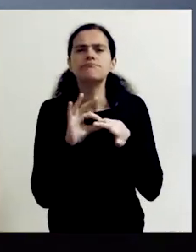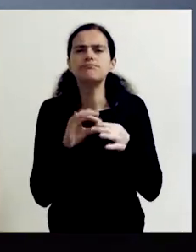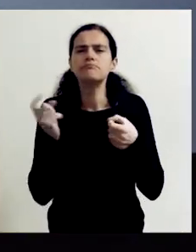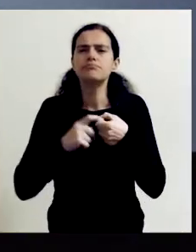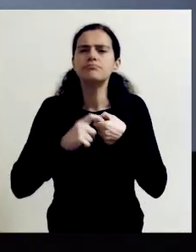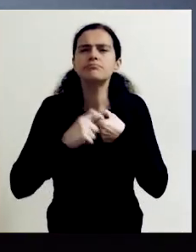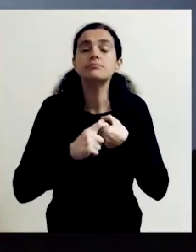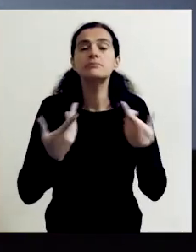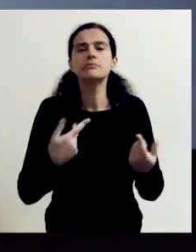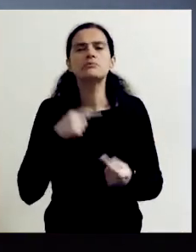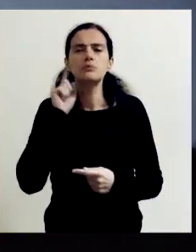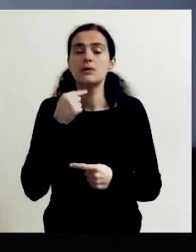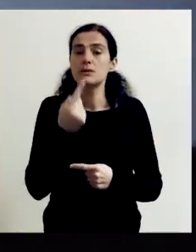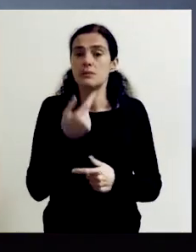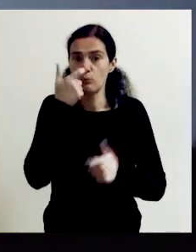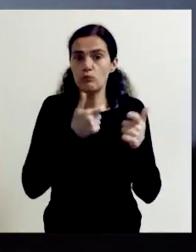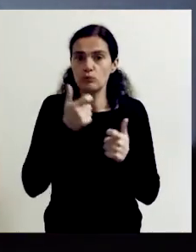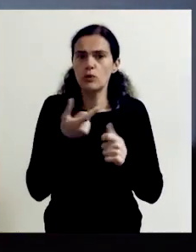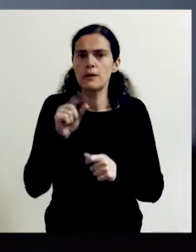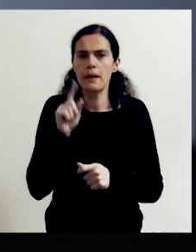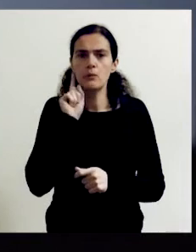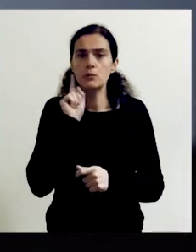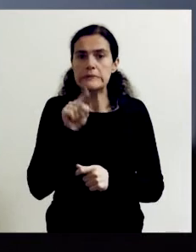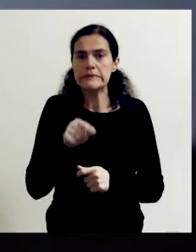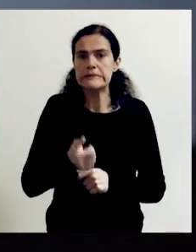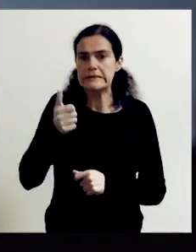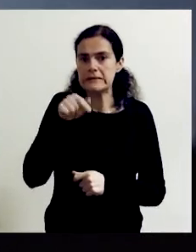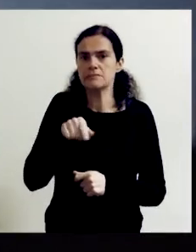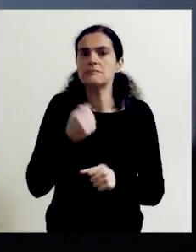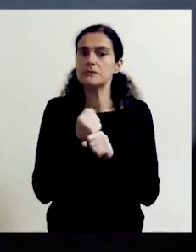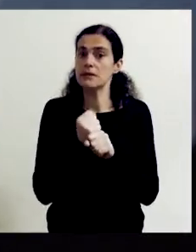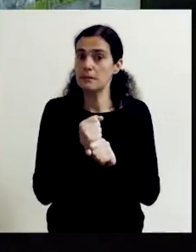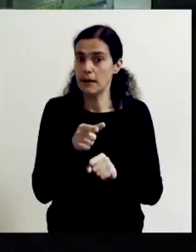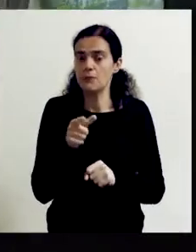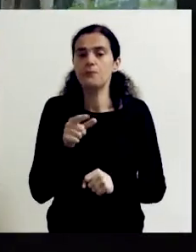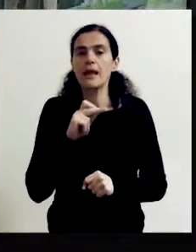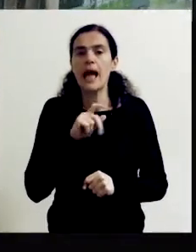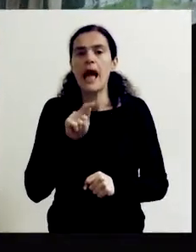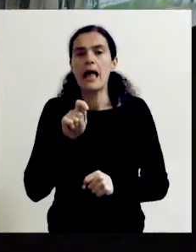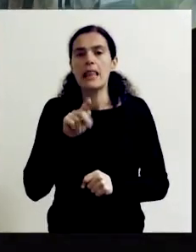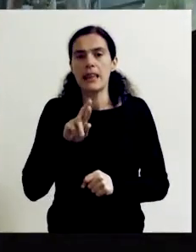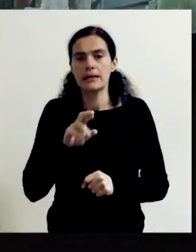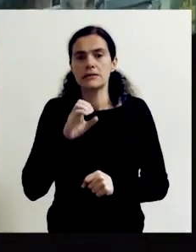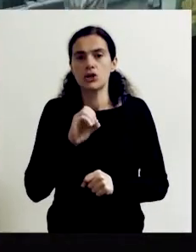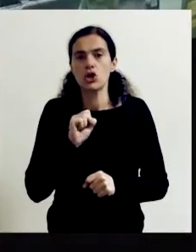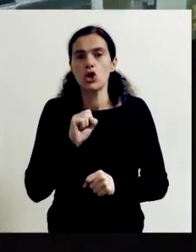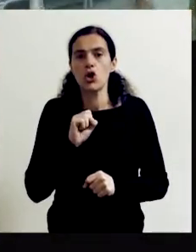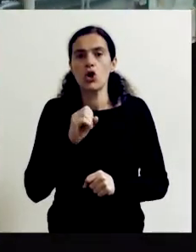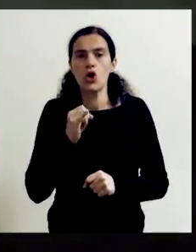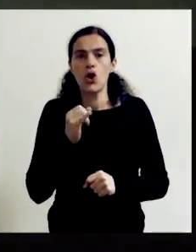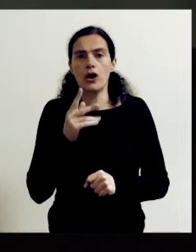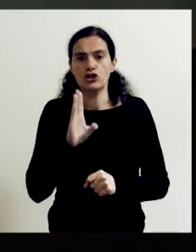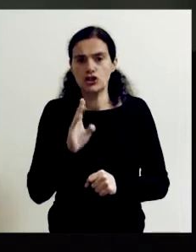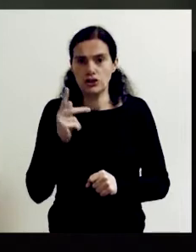it's also very important to mention the person who was also a key figure in this work, Alex